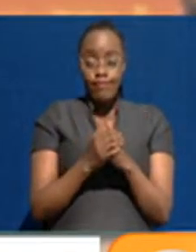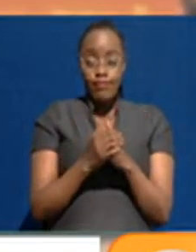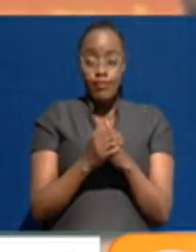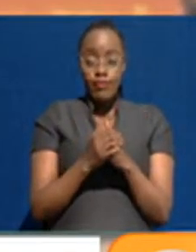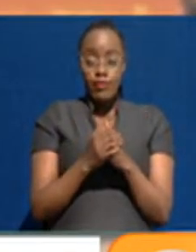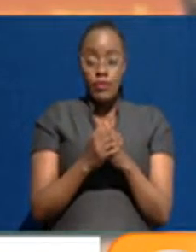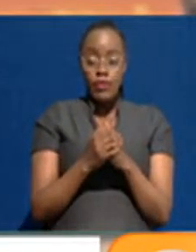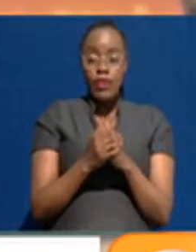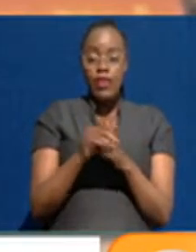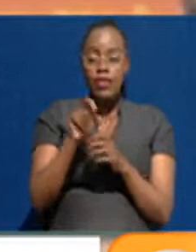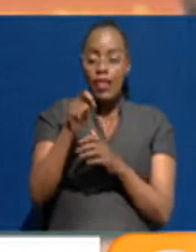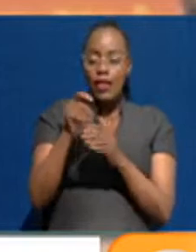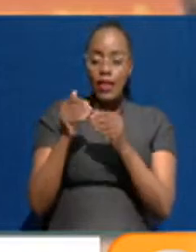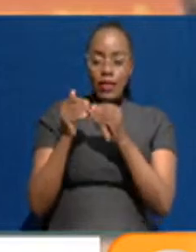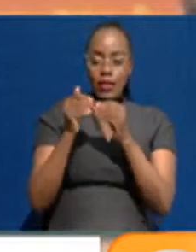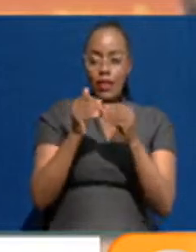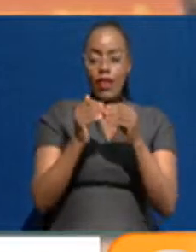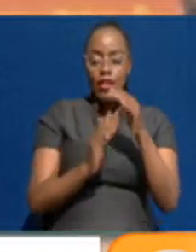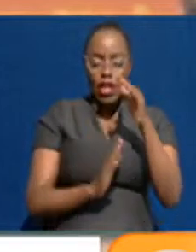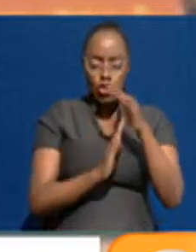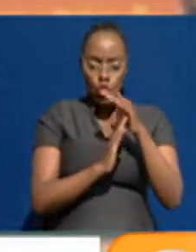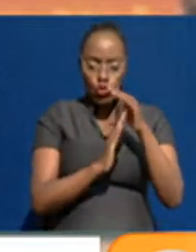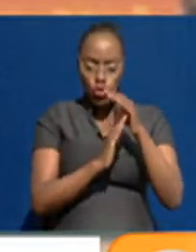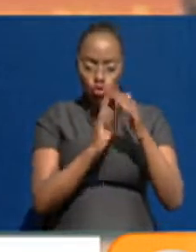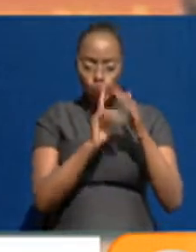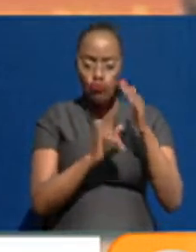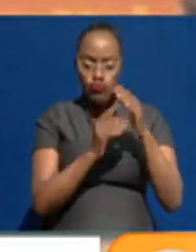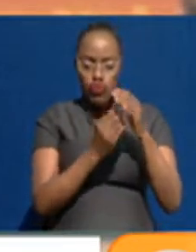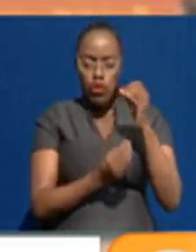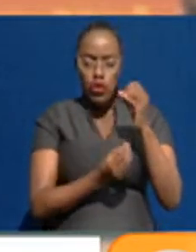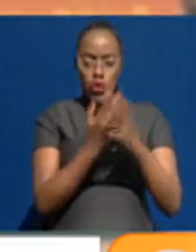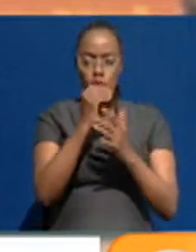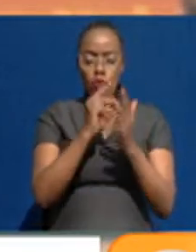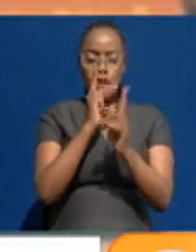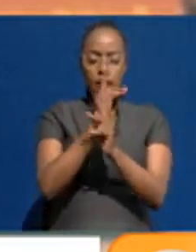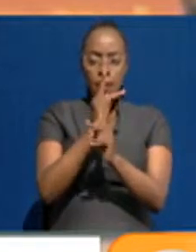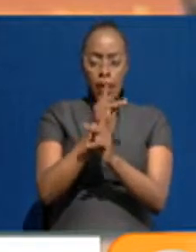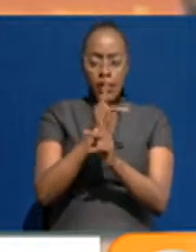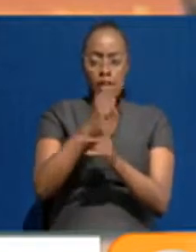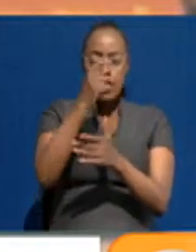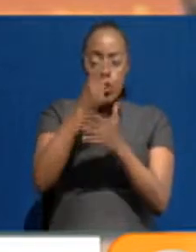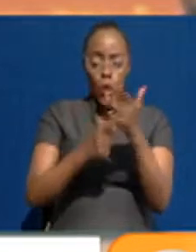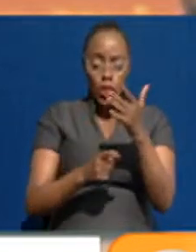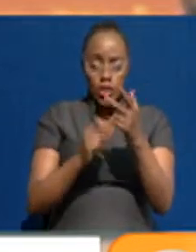The key drivers being top line, growth, maintaining costs